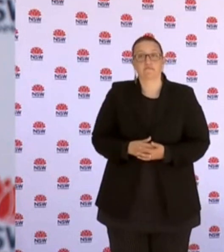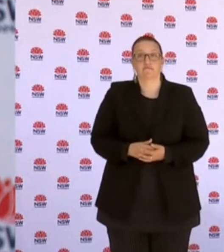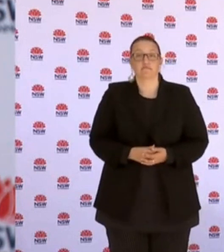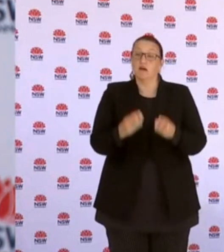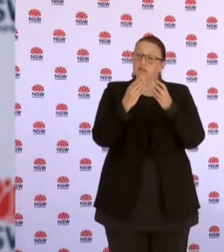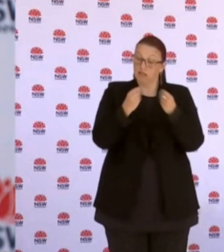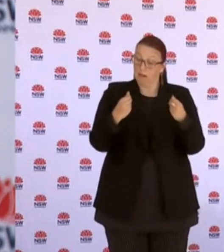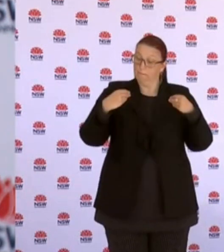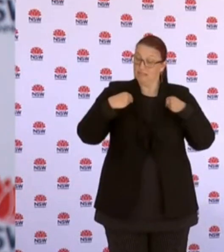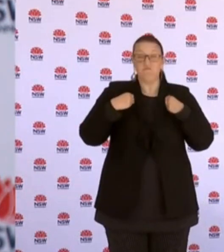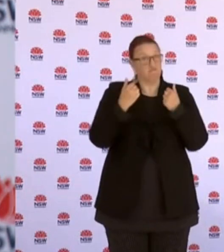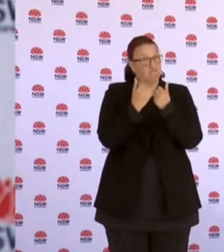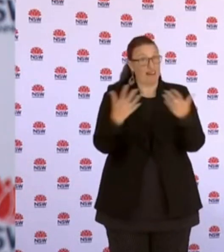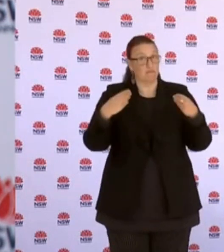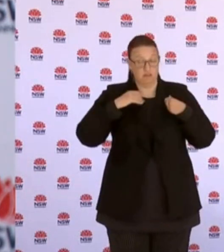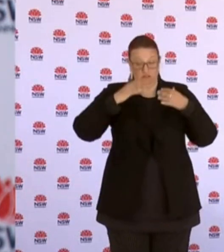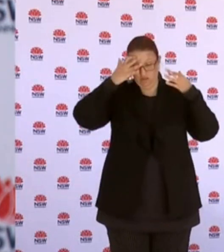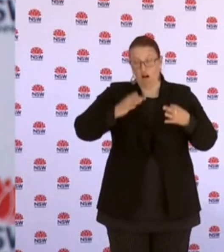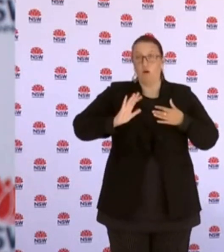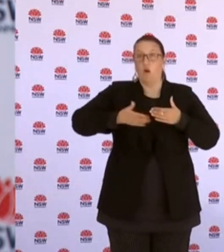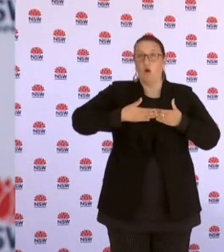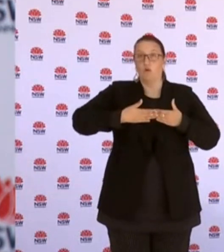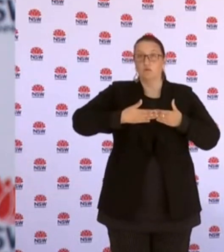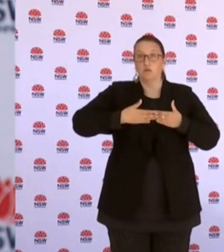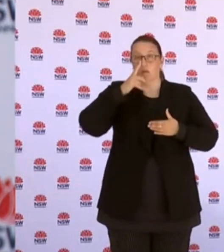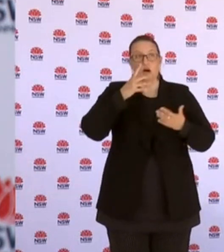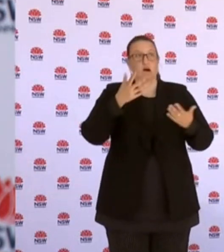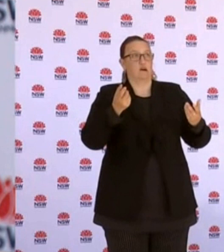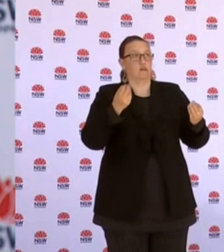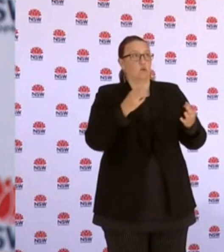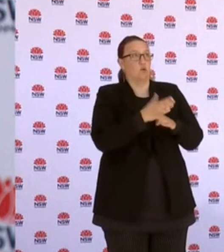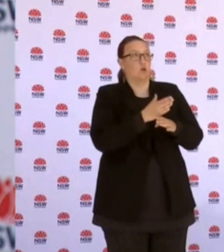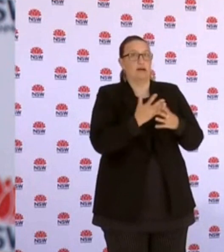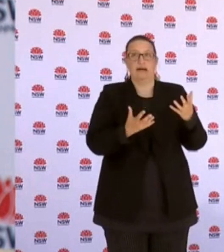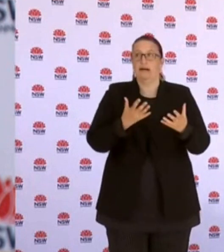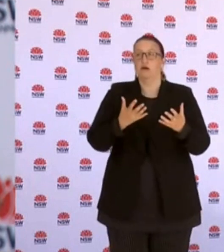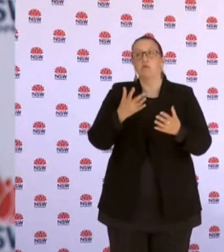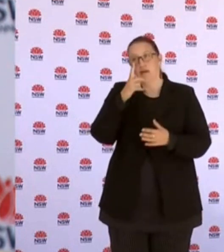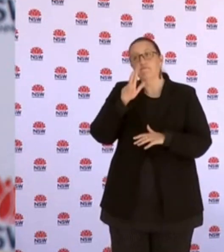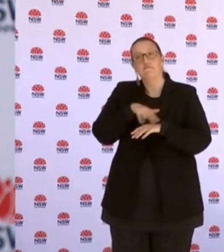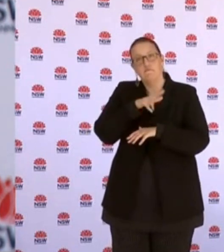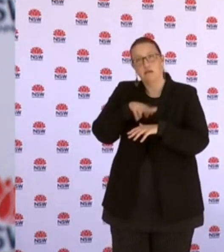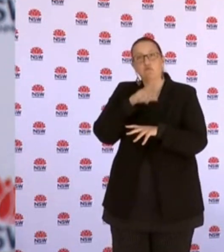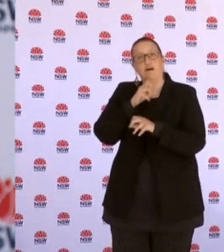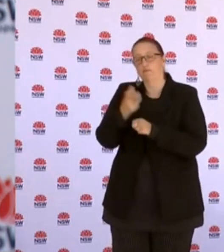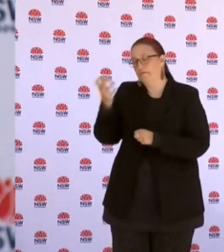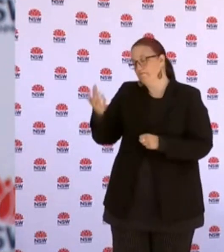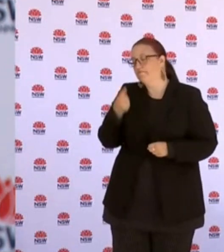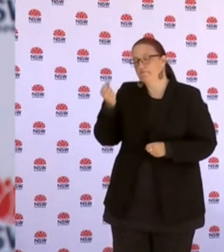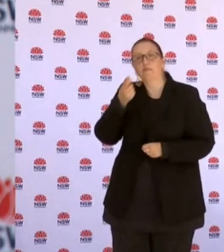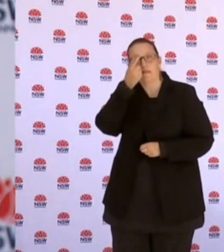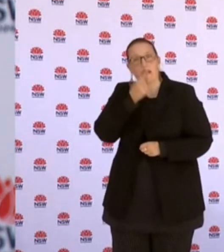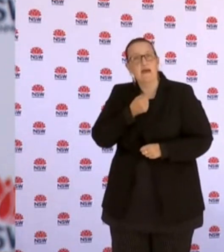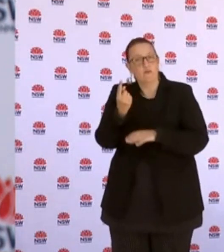on them. And that is why you can get a disaster payment. But in New South Wales, we've made it so that it's not just in those hotspots, but it's all across